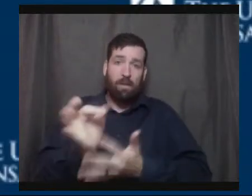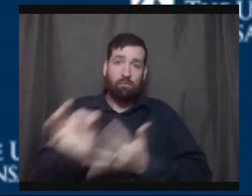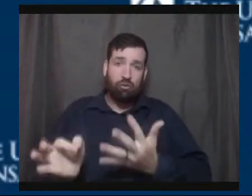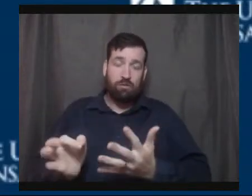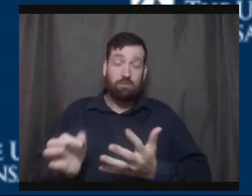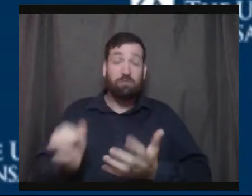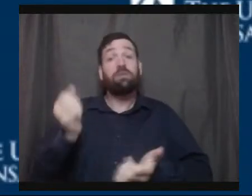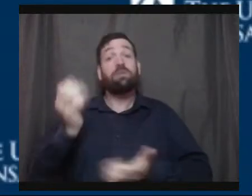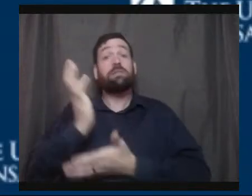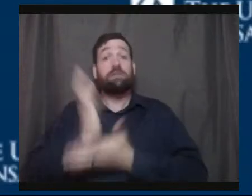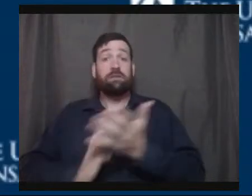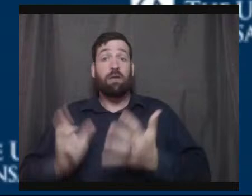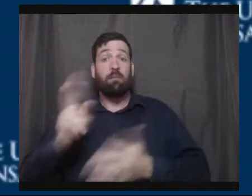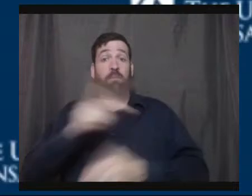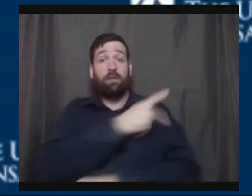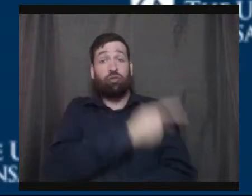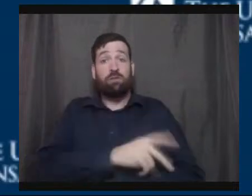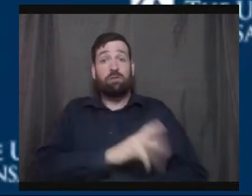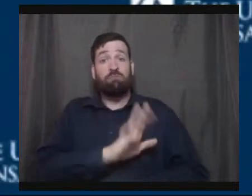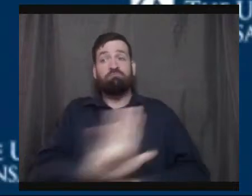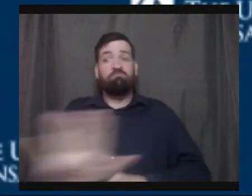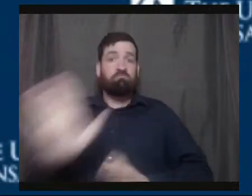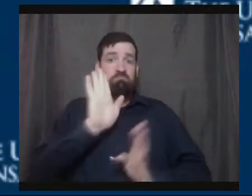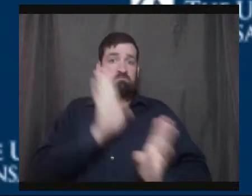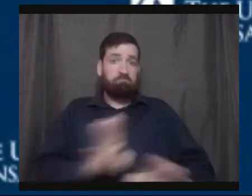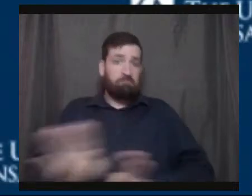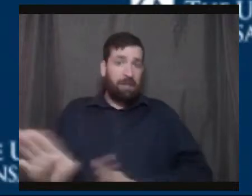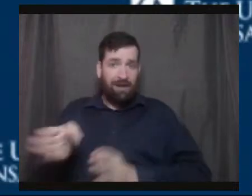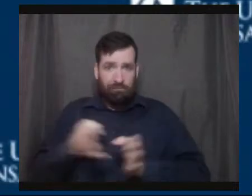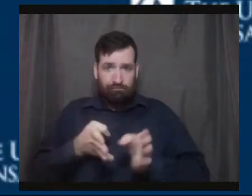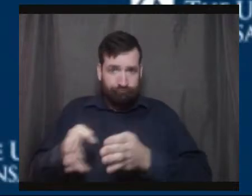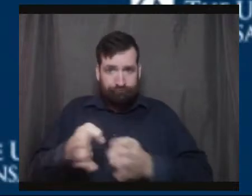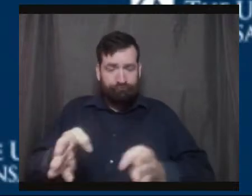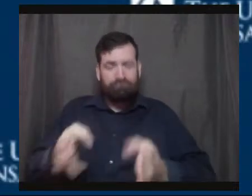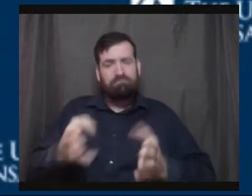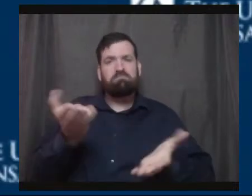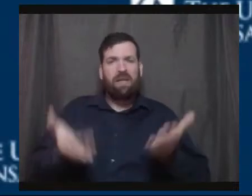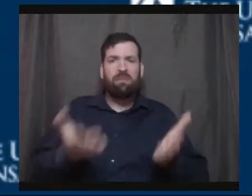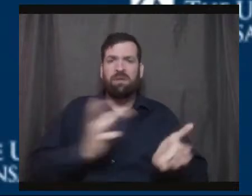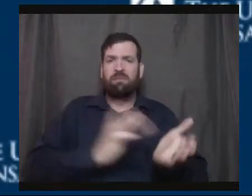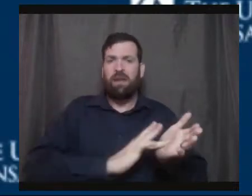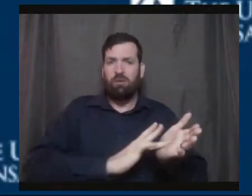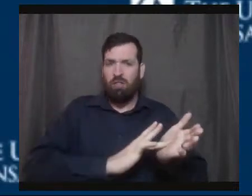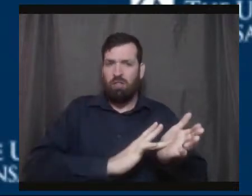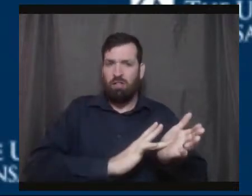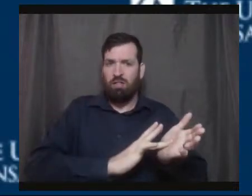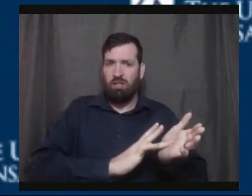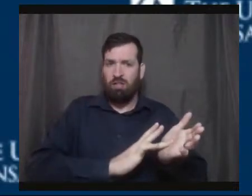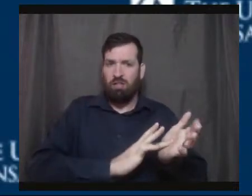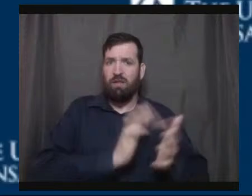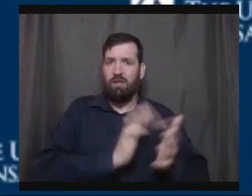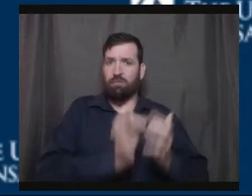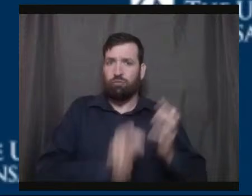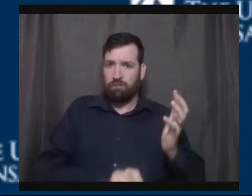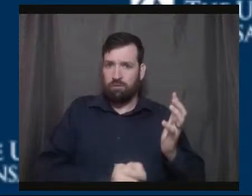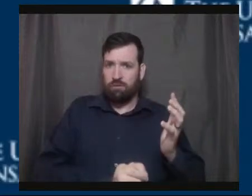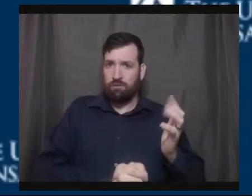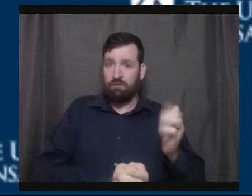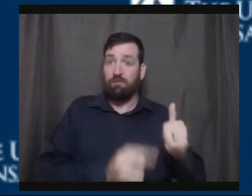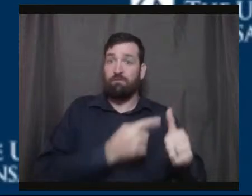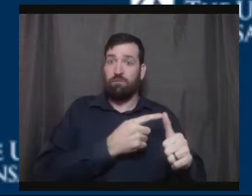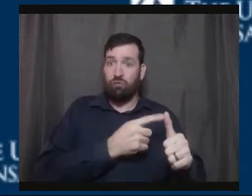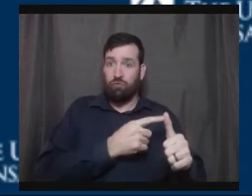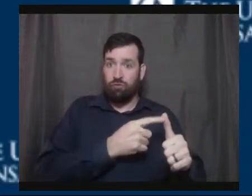yes, their treatment regimen or treatment pathway may be that we do those medical weight loss options in order to get their weight down